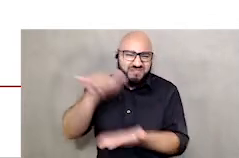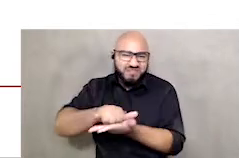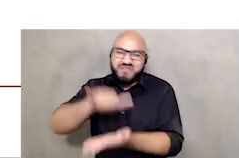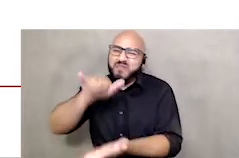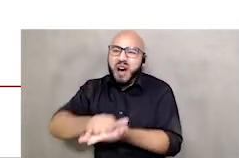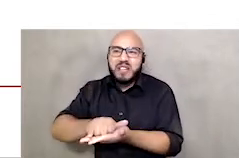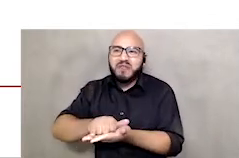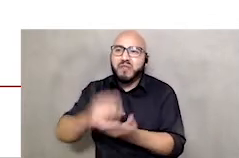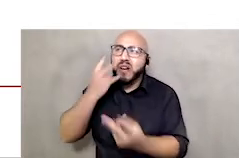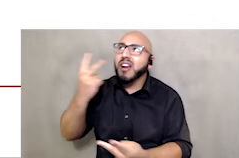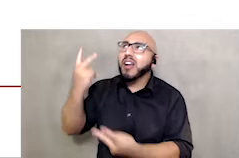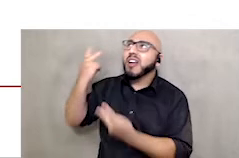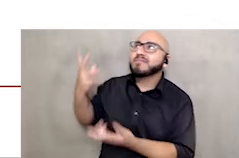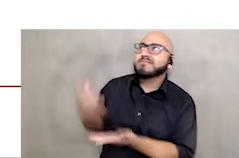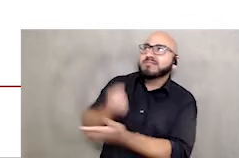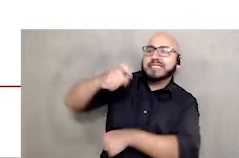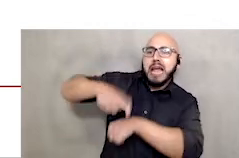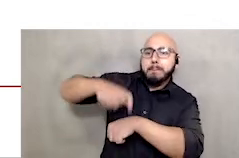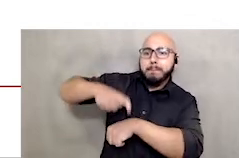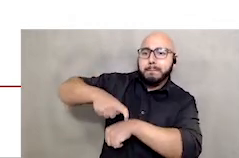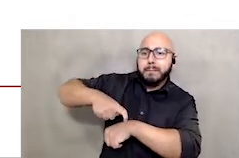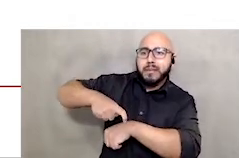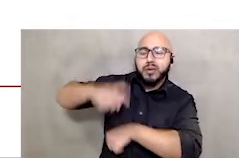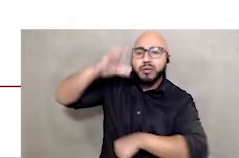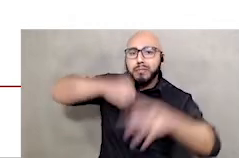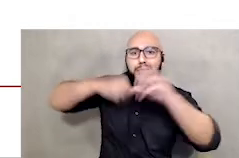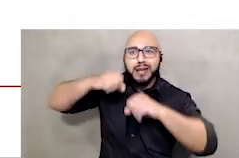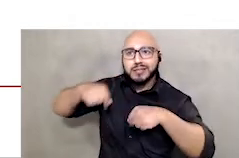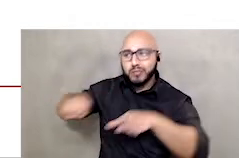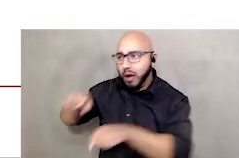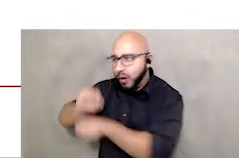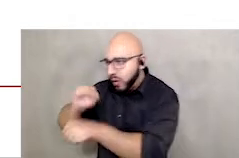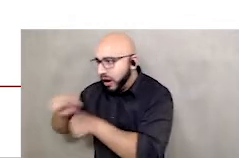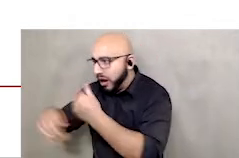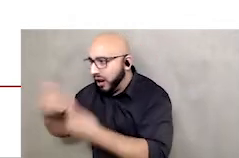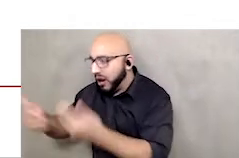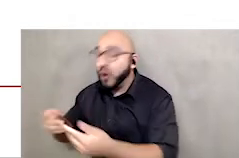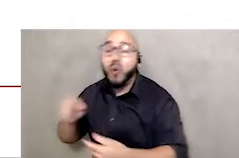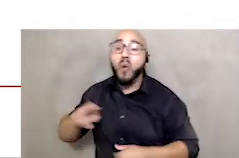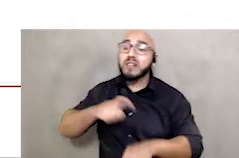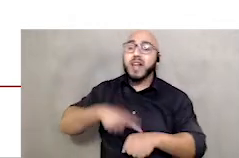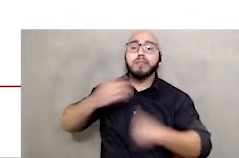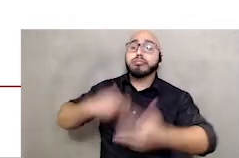your family or the things you wish you could have redone in your life.